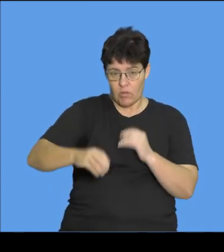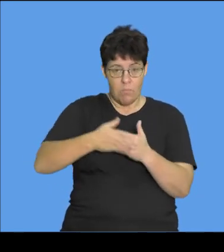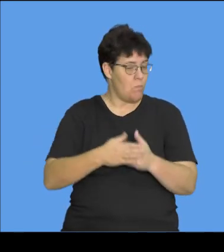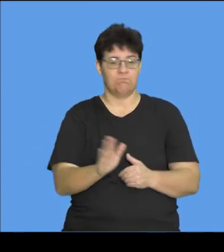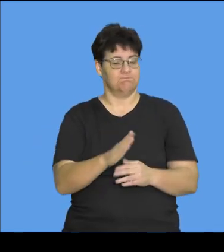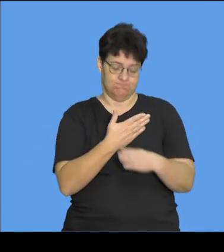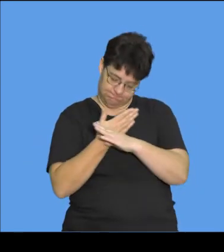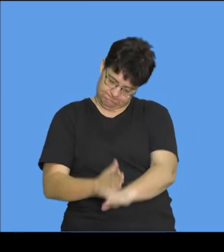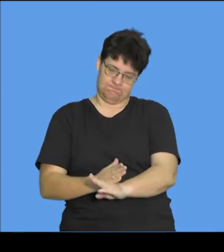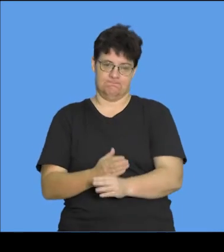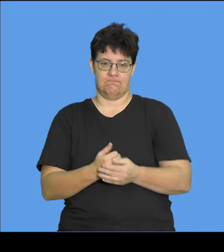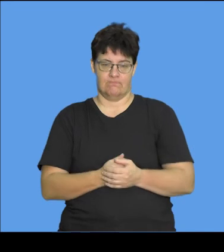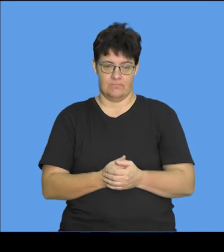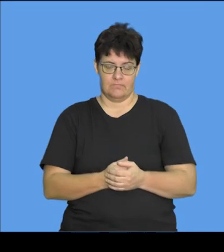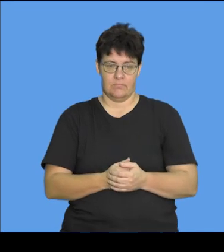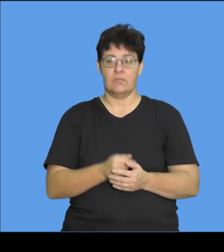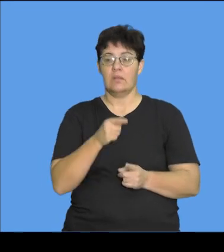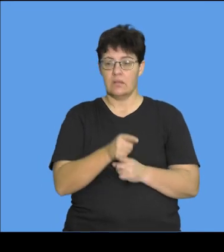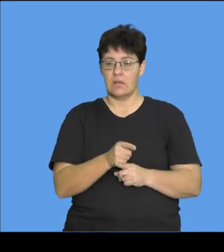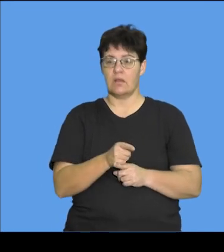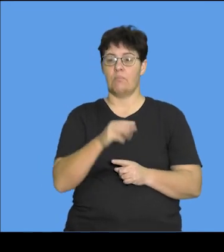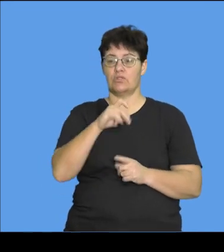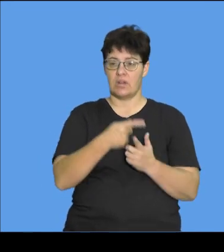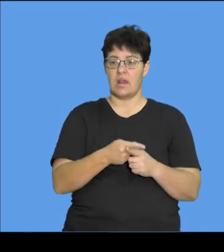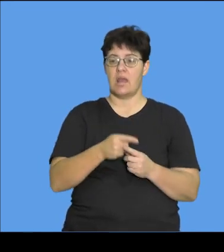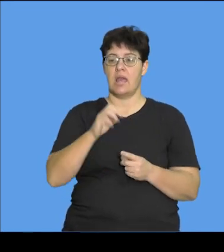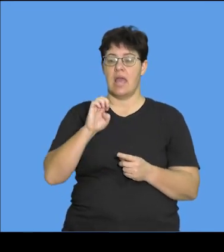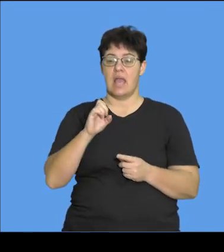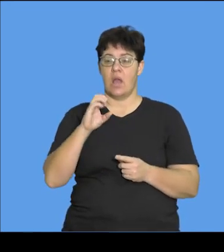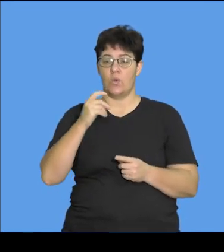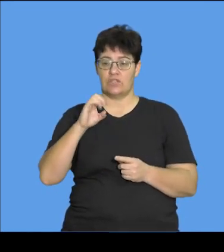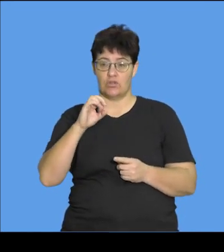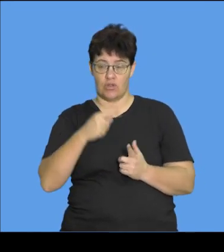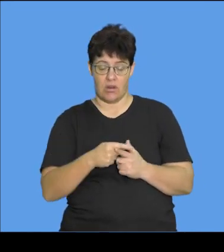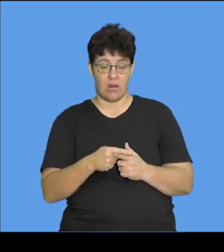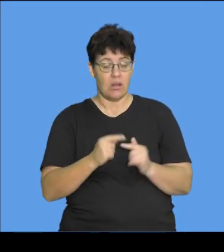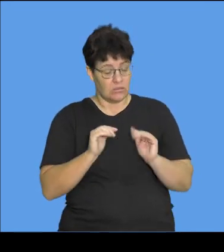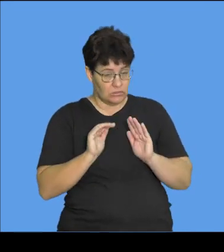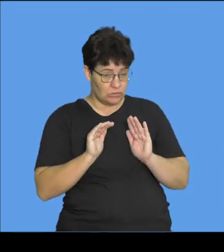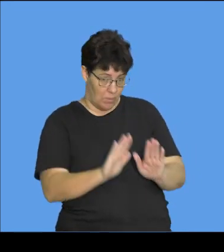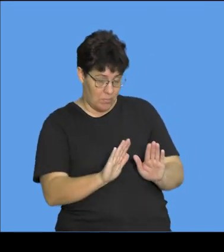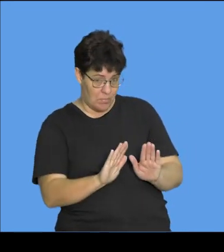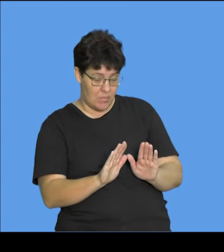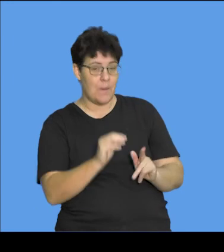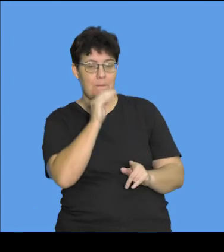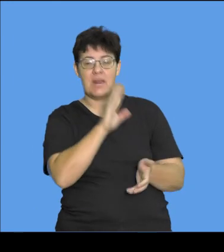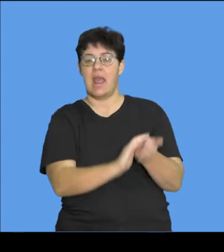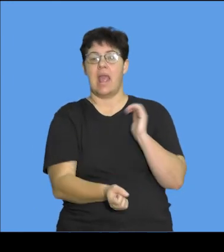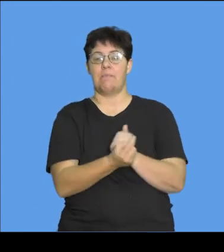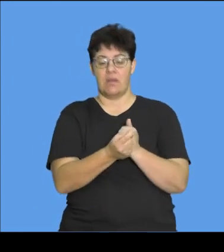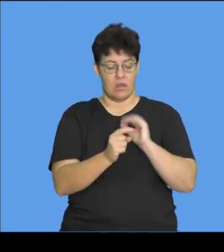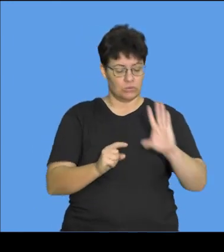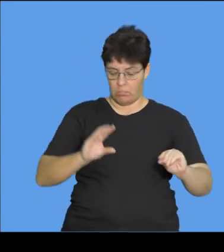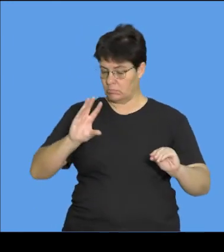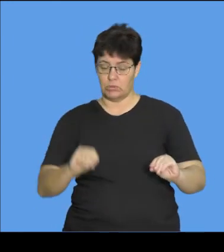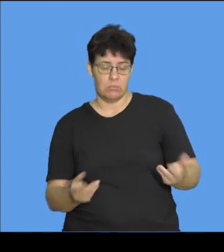The production of progesterone and estrogen will stop, which then further leads to the following. So as we